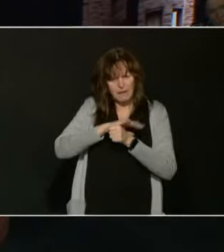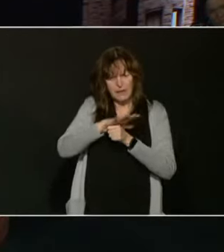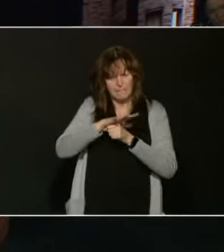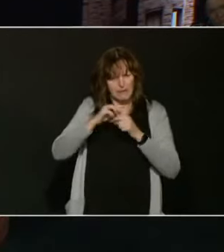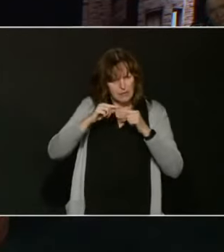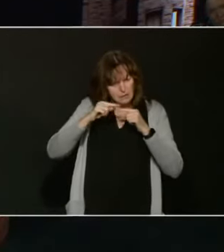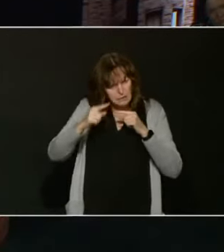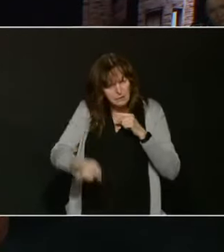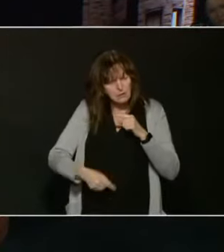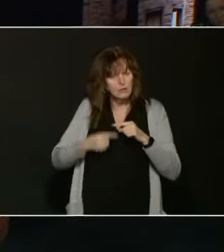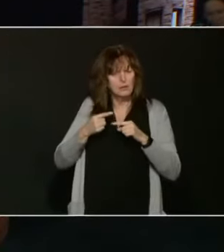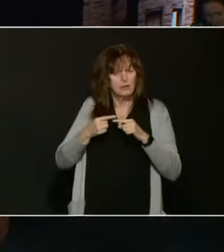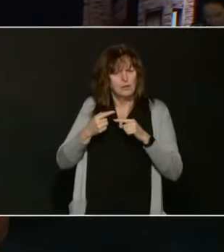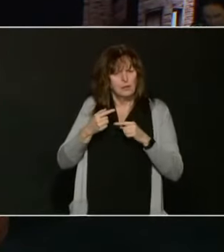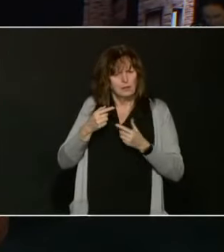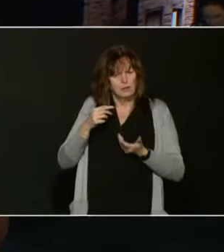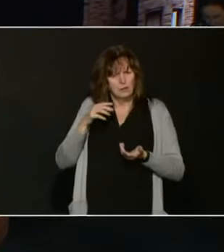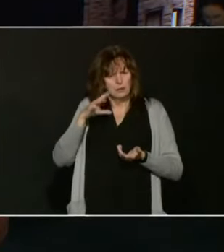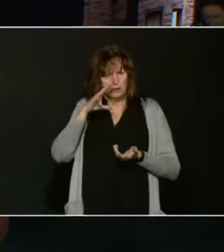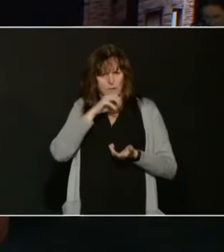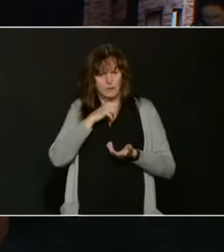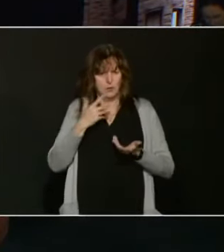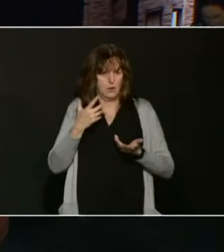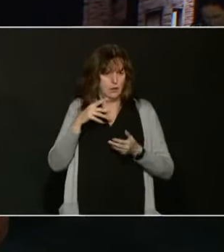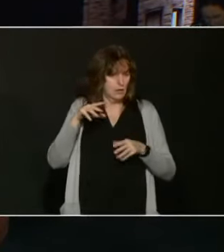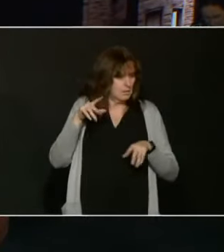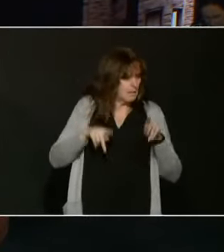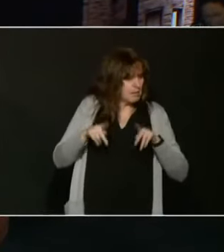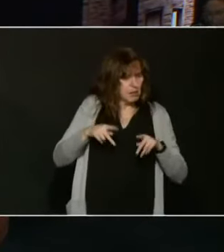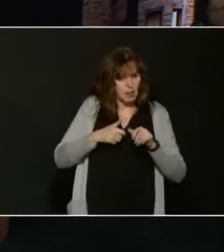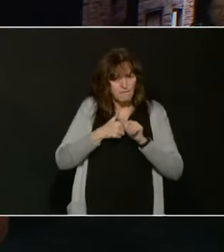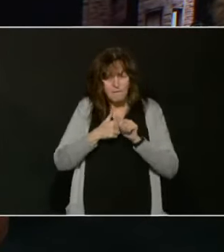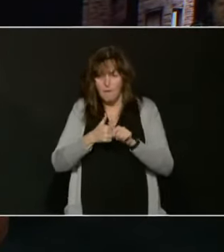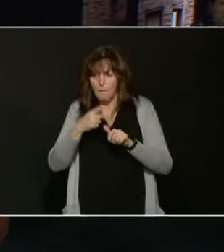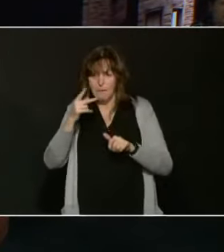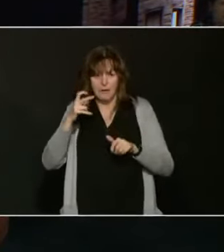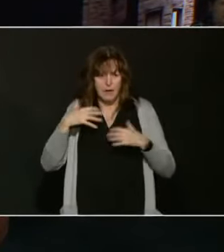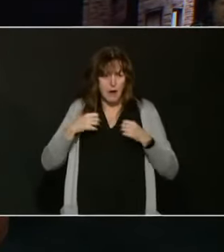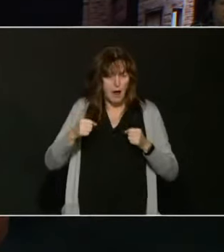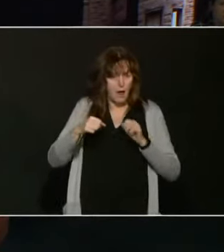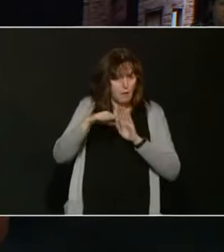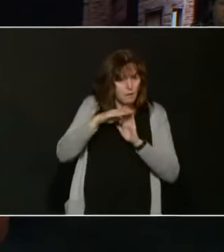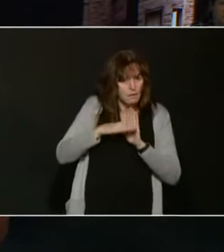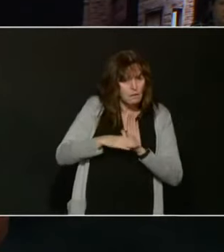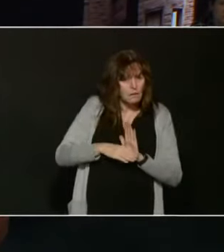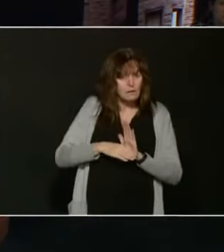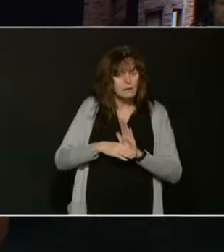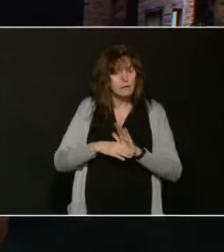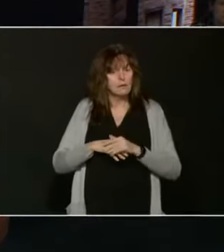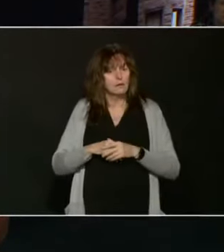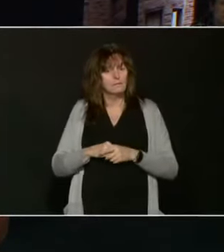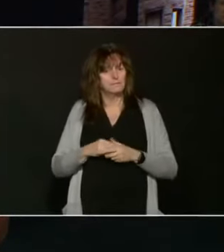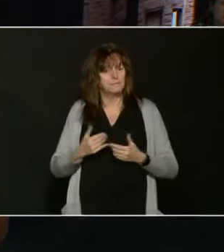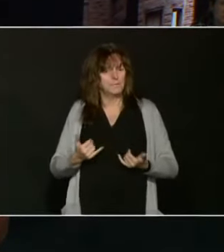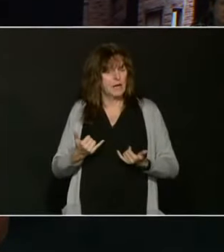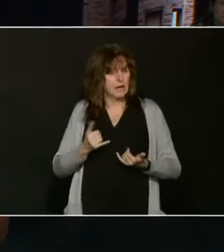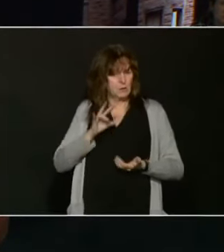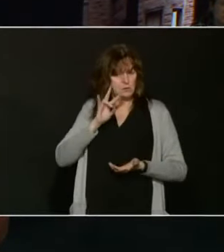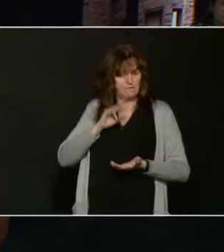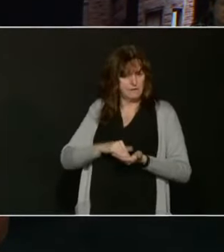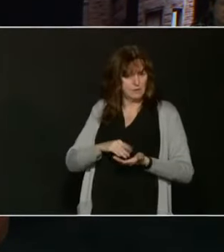assuming public health measures were implemented. We are at about 7,100, I believe, today.